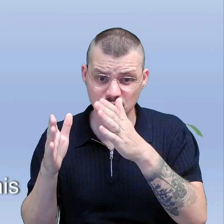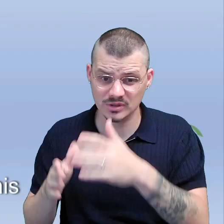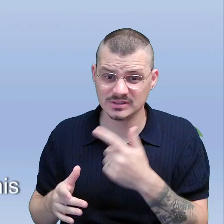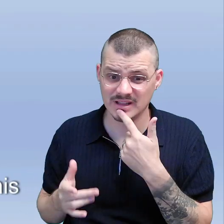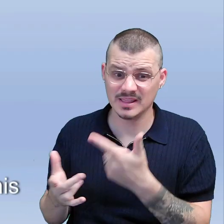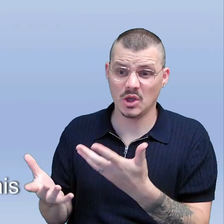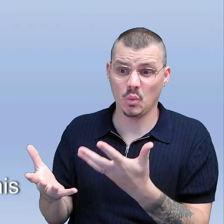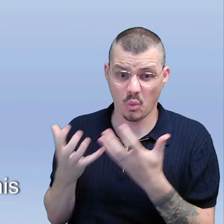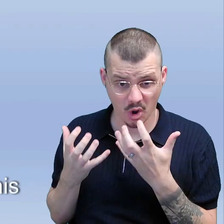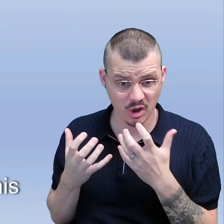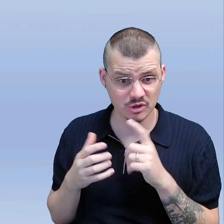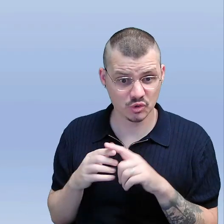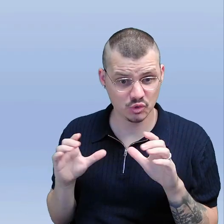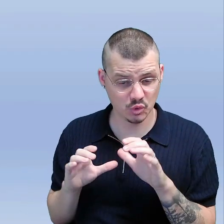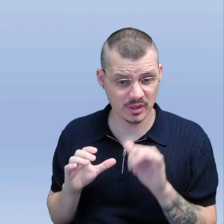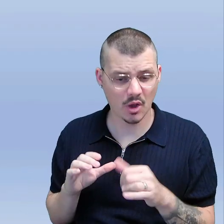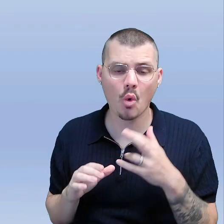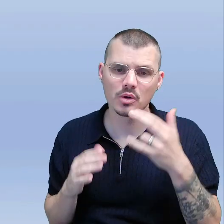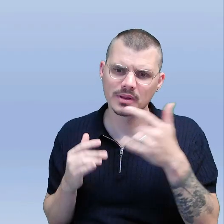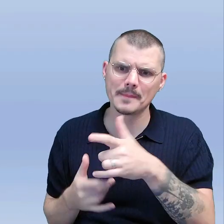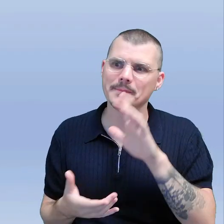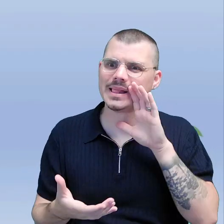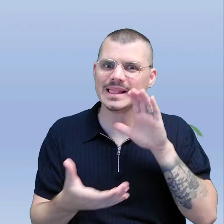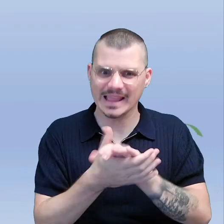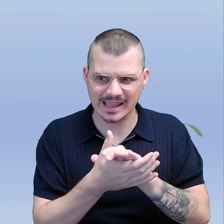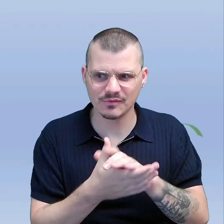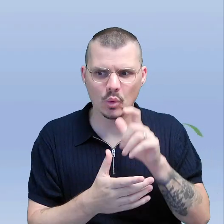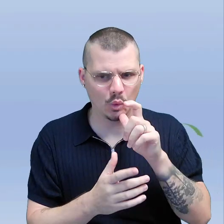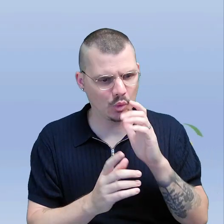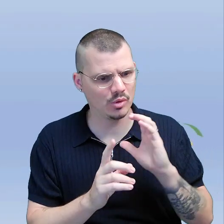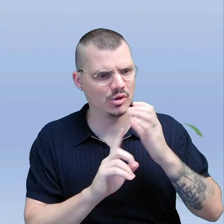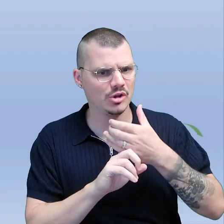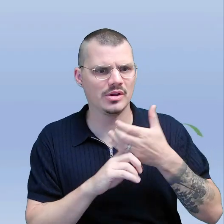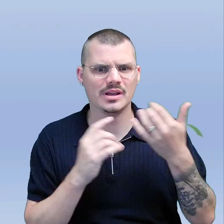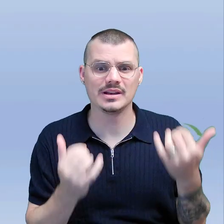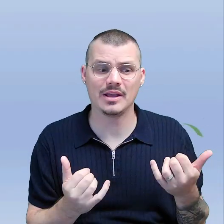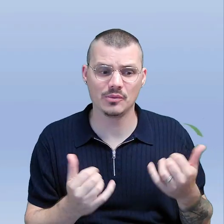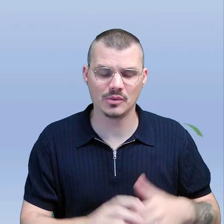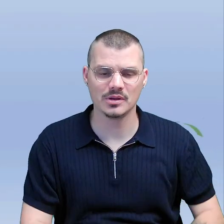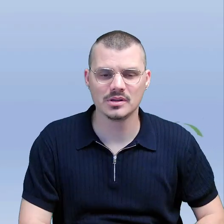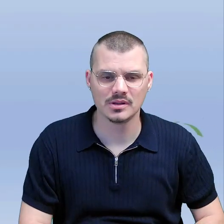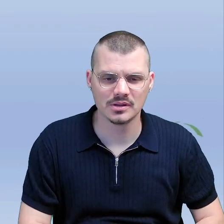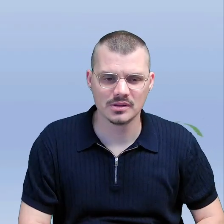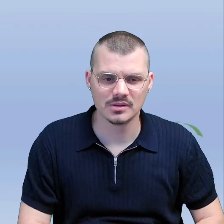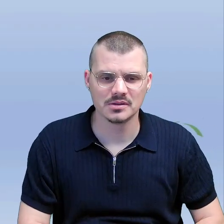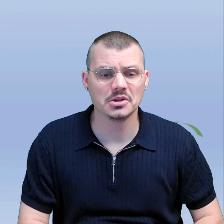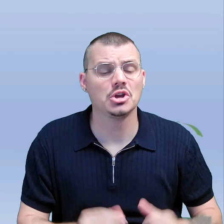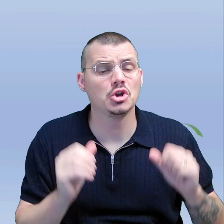person say they want to do this, or do they believe that this is who they are right now?